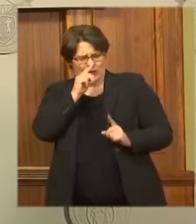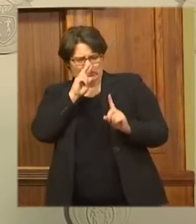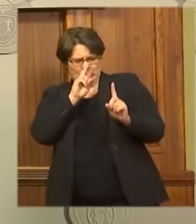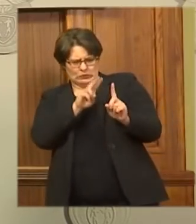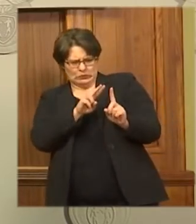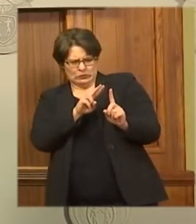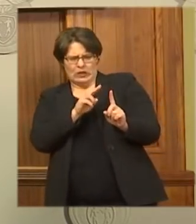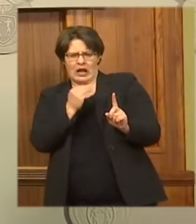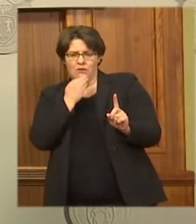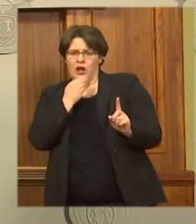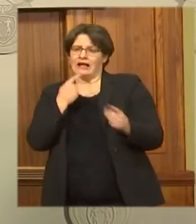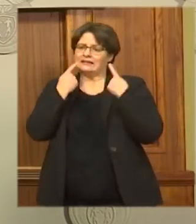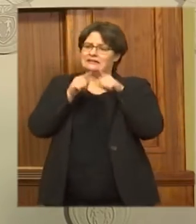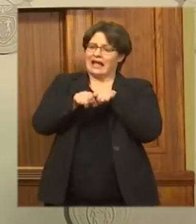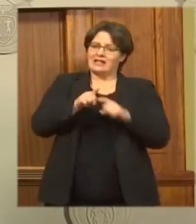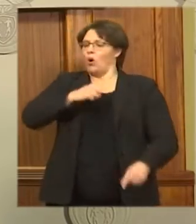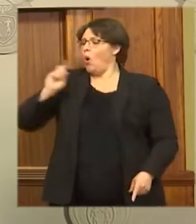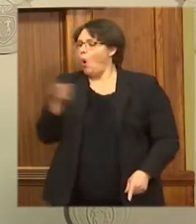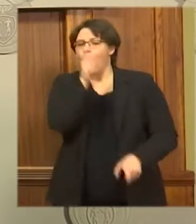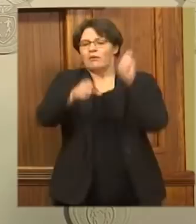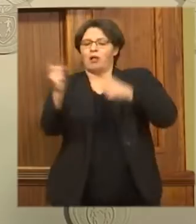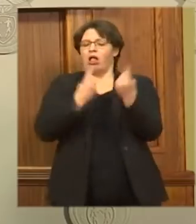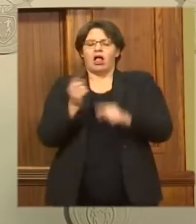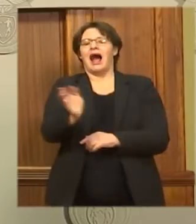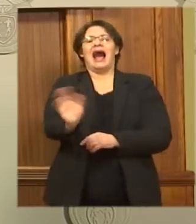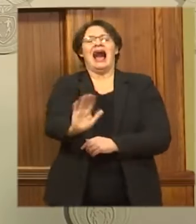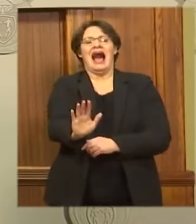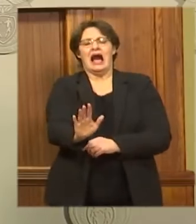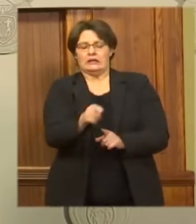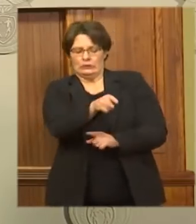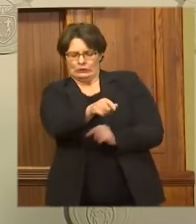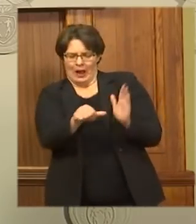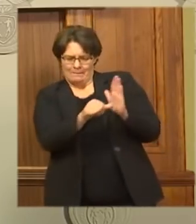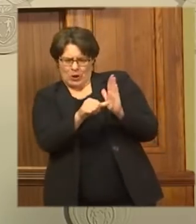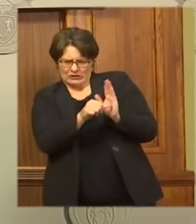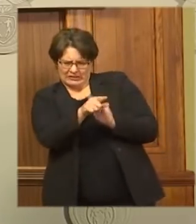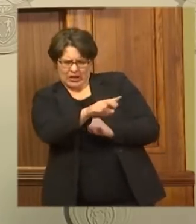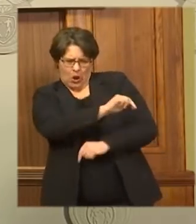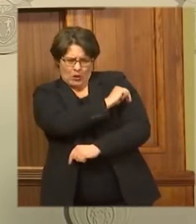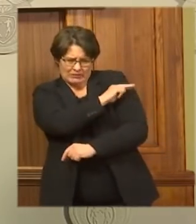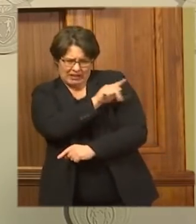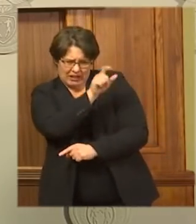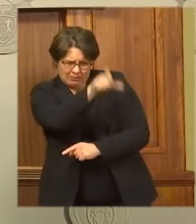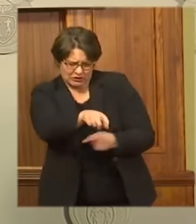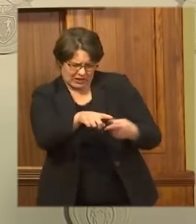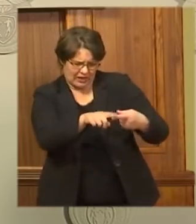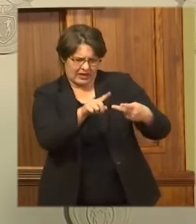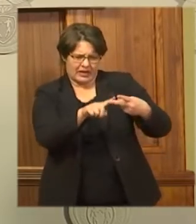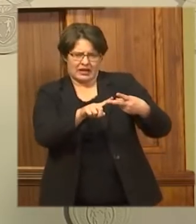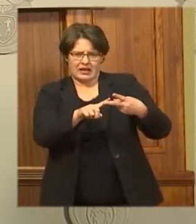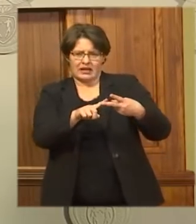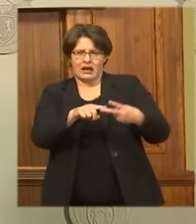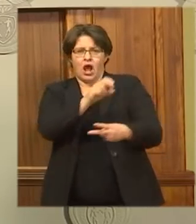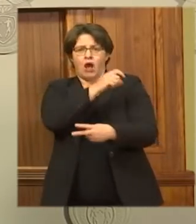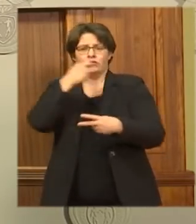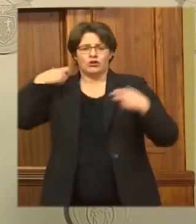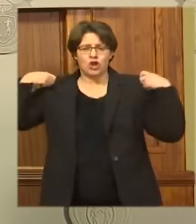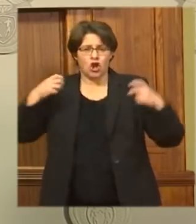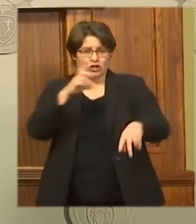our testing, prioritizing patients in hospitals, healthcare